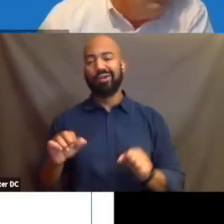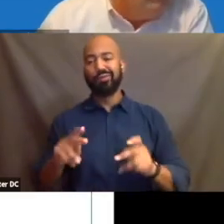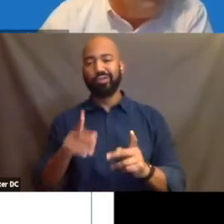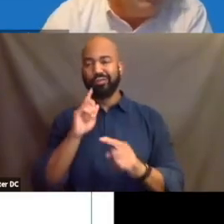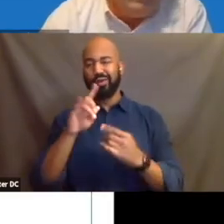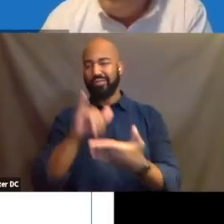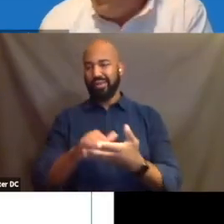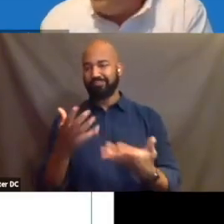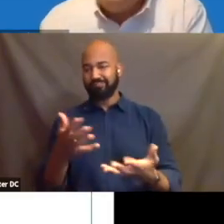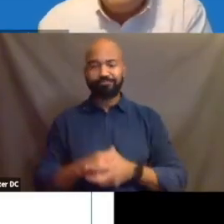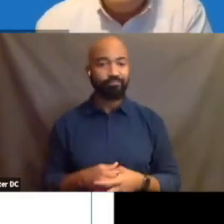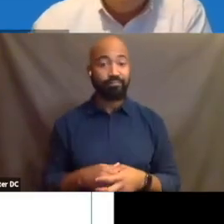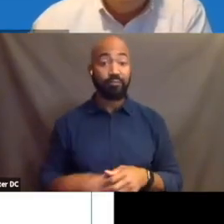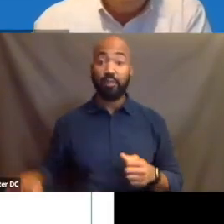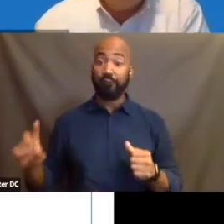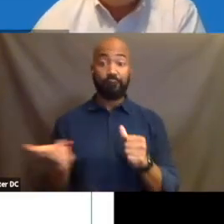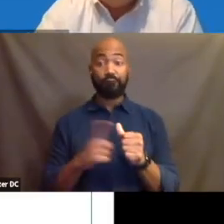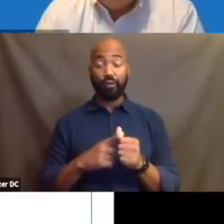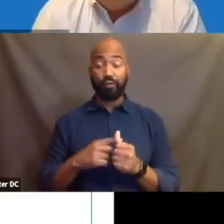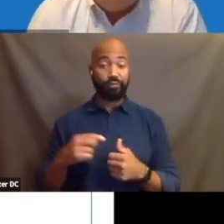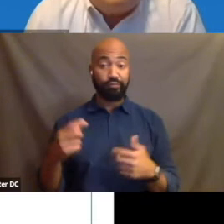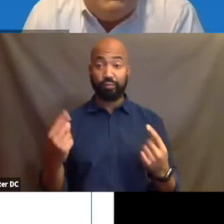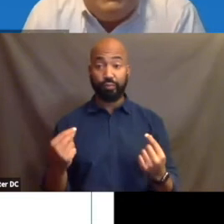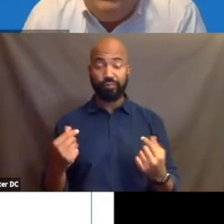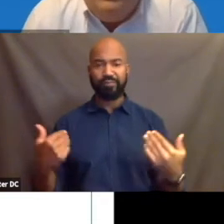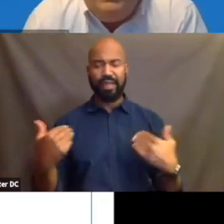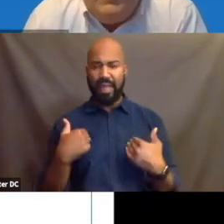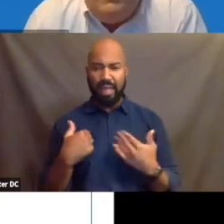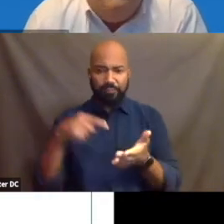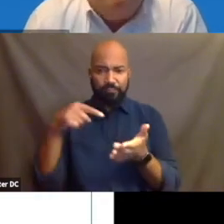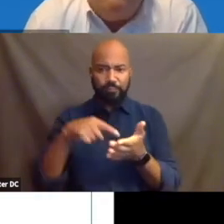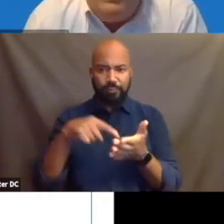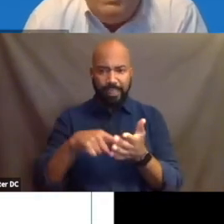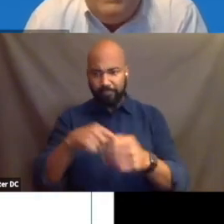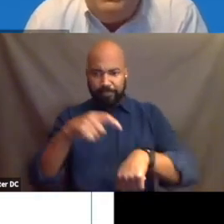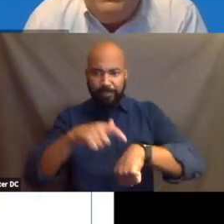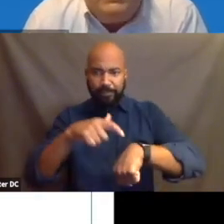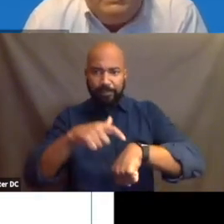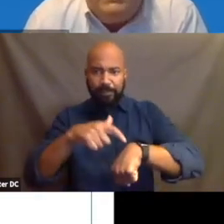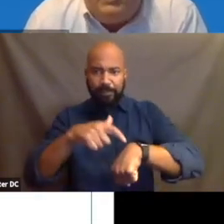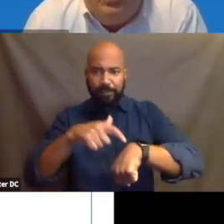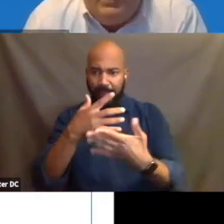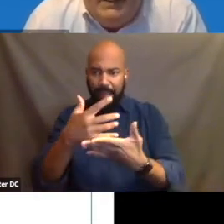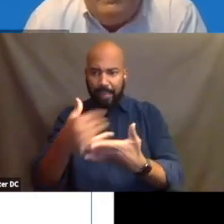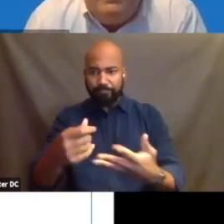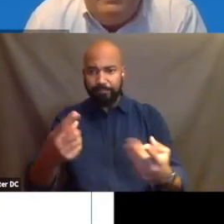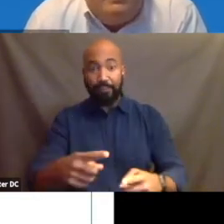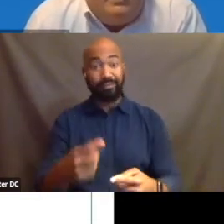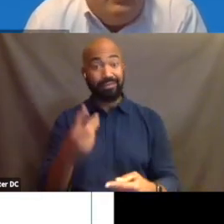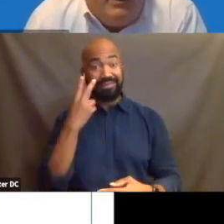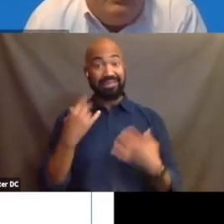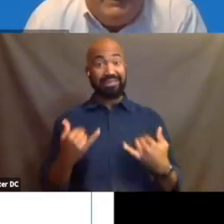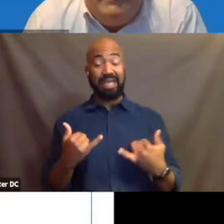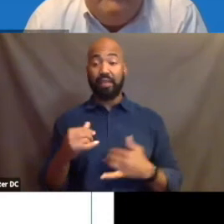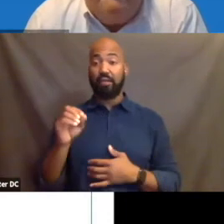So first things first, we got a number of deadlines that are starting to come up. As you can see, it's October 8th, and